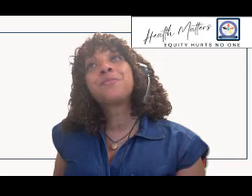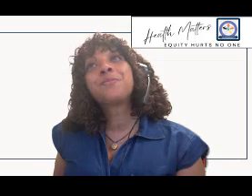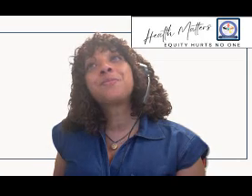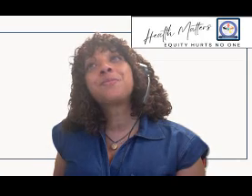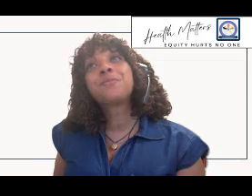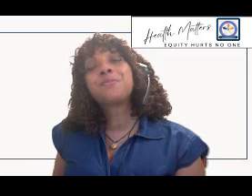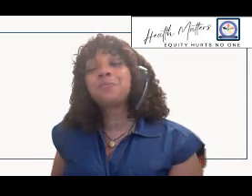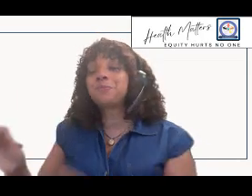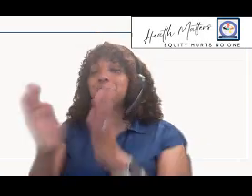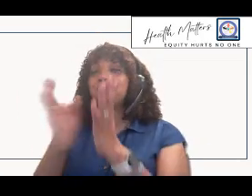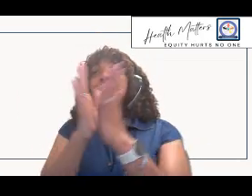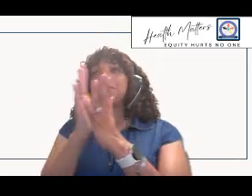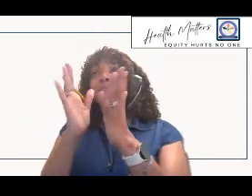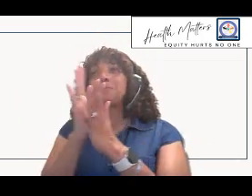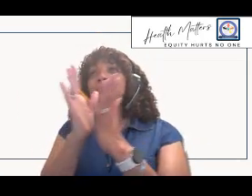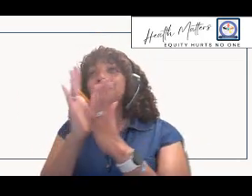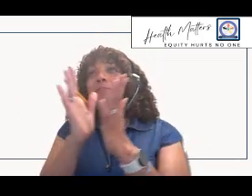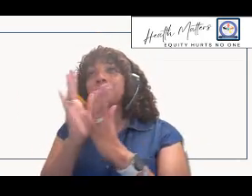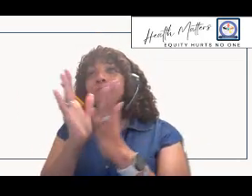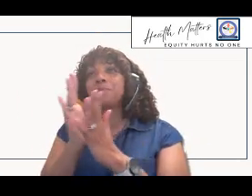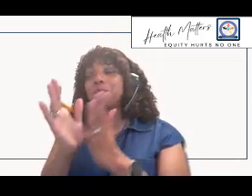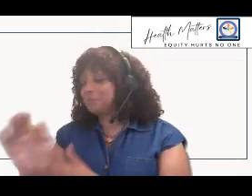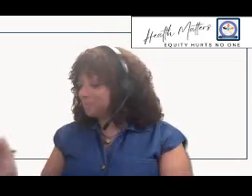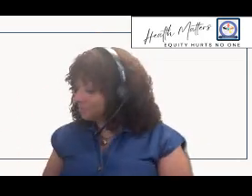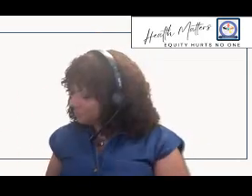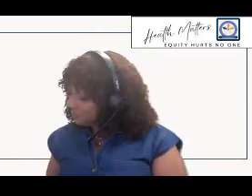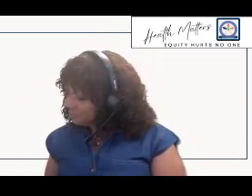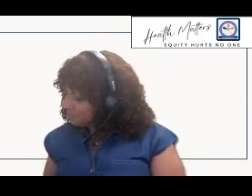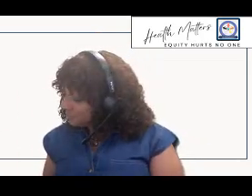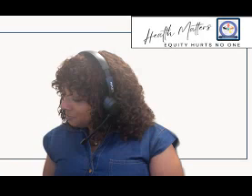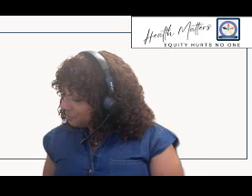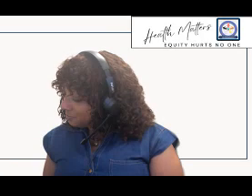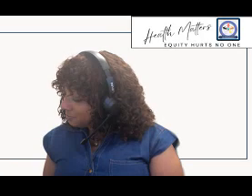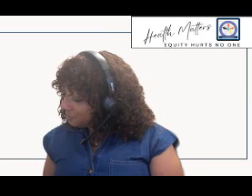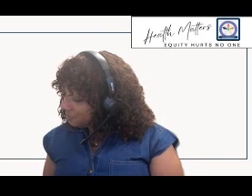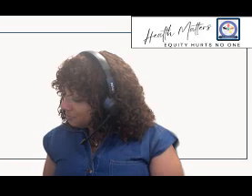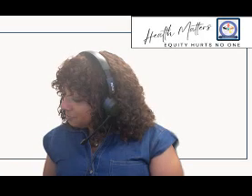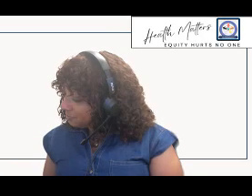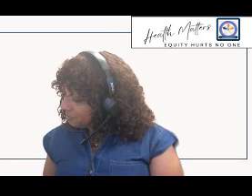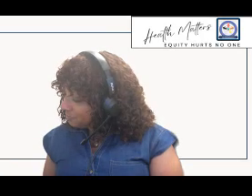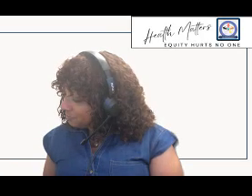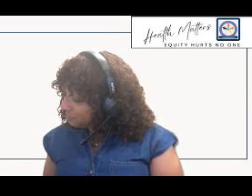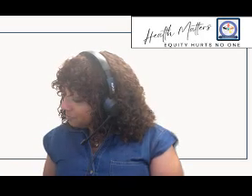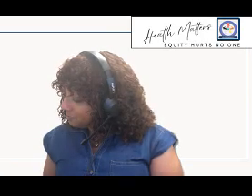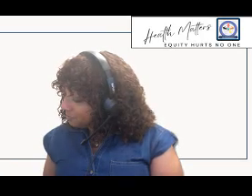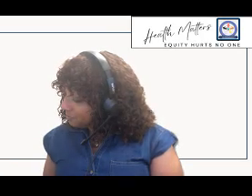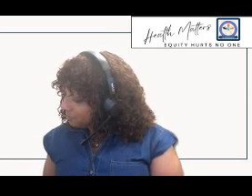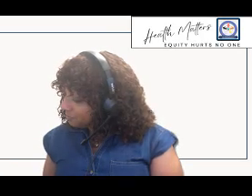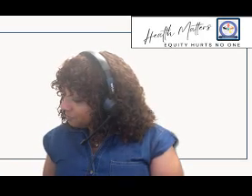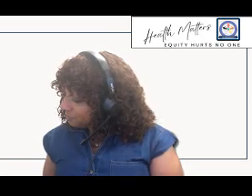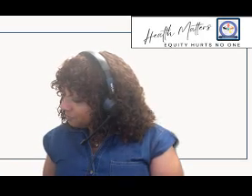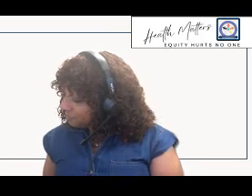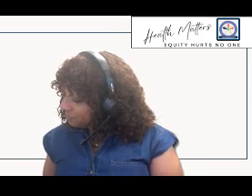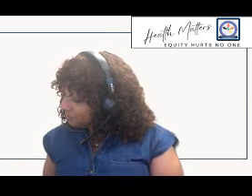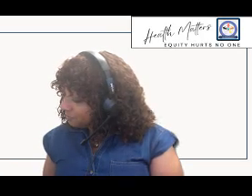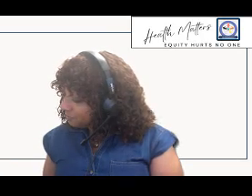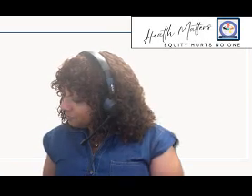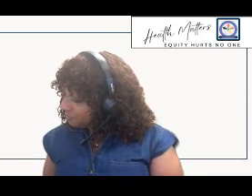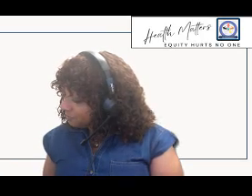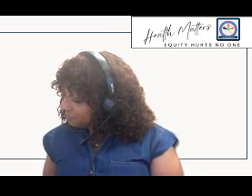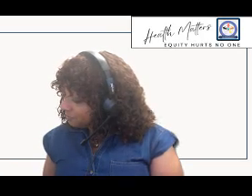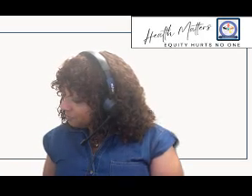my first stab at it, and I'm so appreciative to Senator Donate and the Senate Committee on Health and Human Services